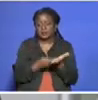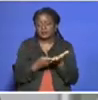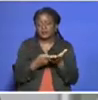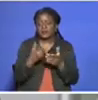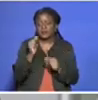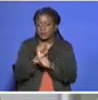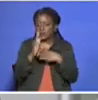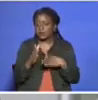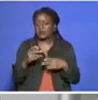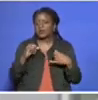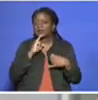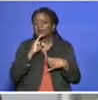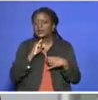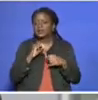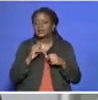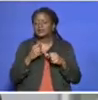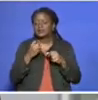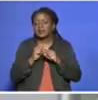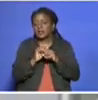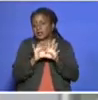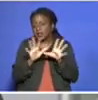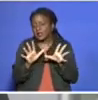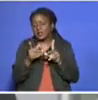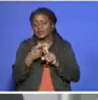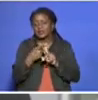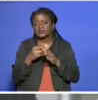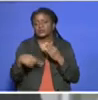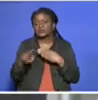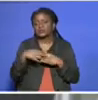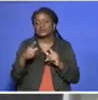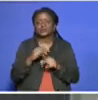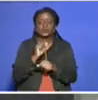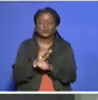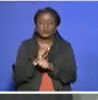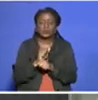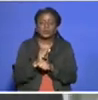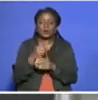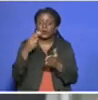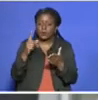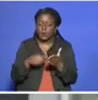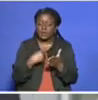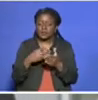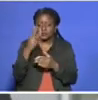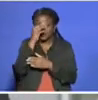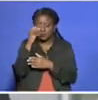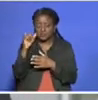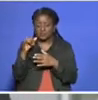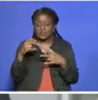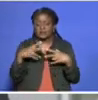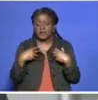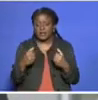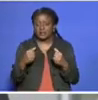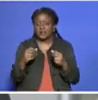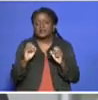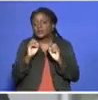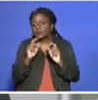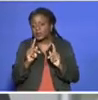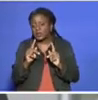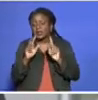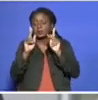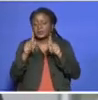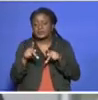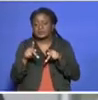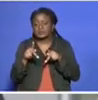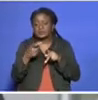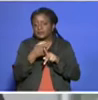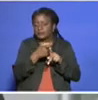to return to work. It is recommended that once the Ministry of Health has cleared a person from quarantine or isolation, no